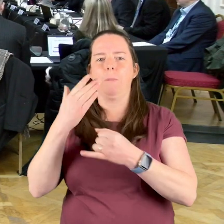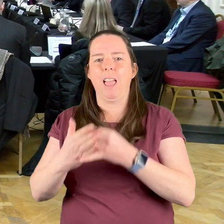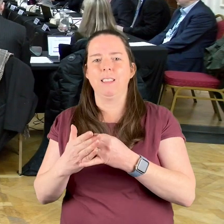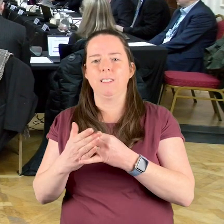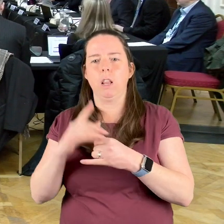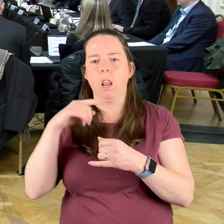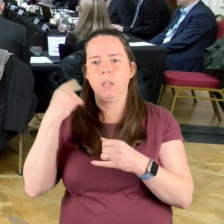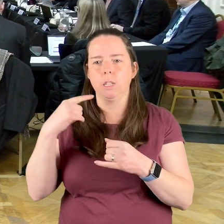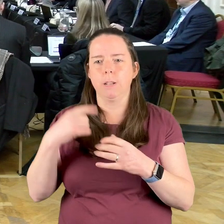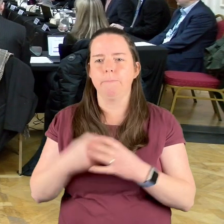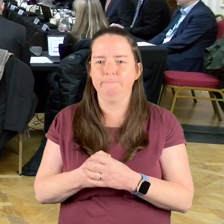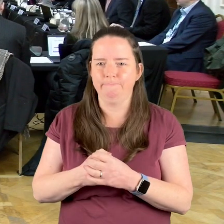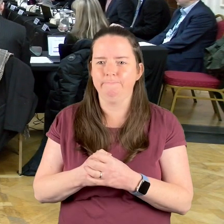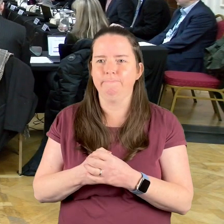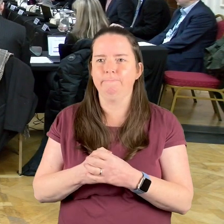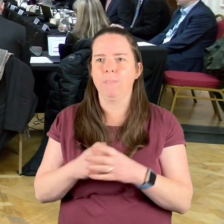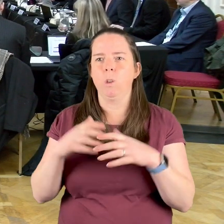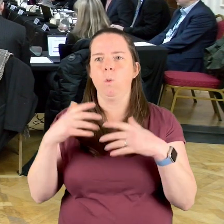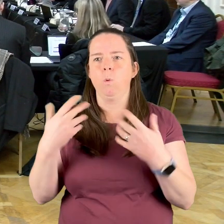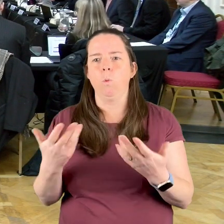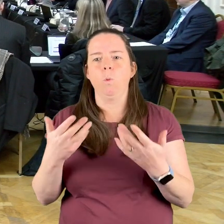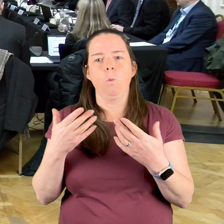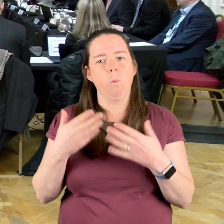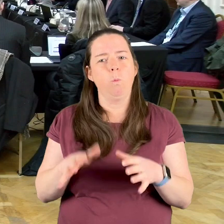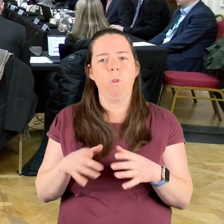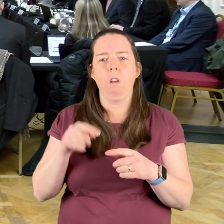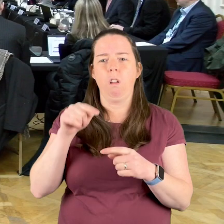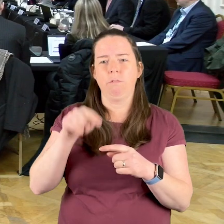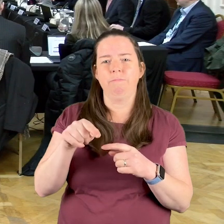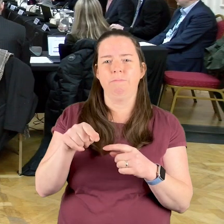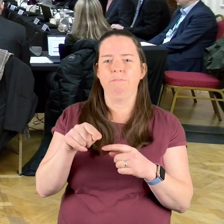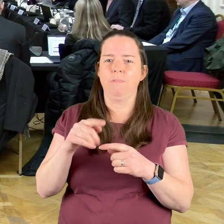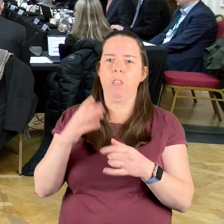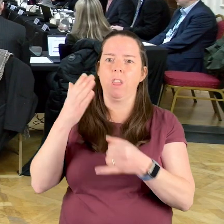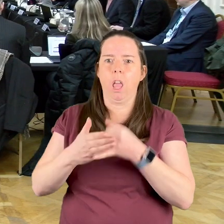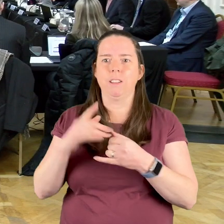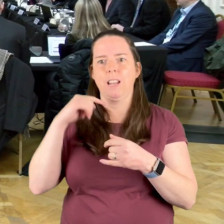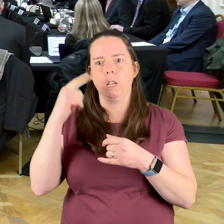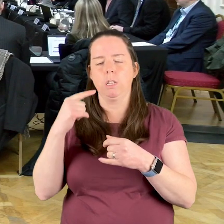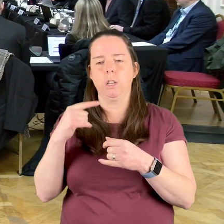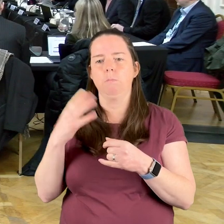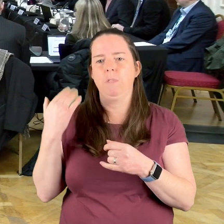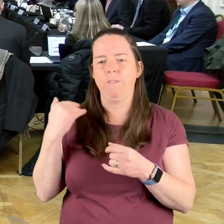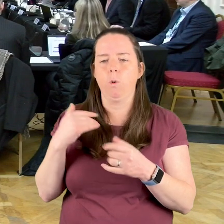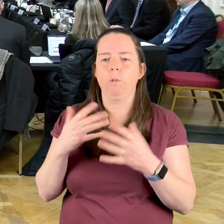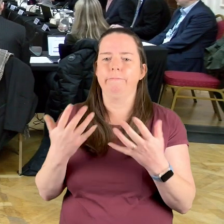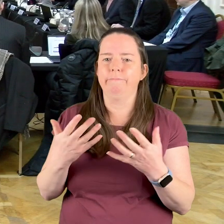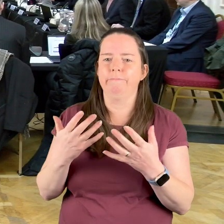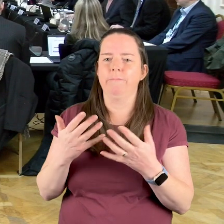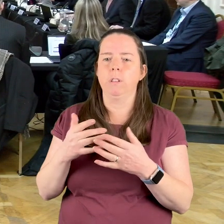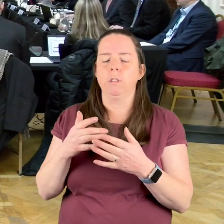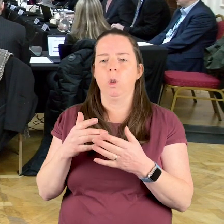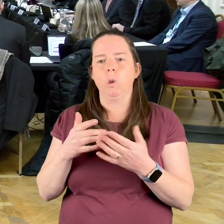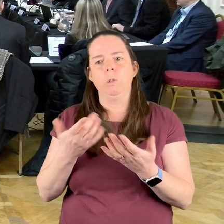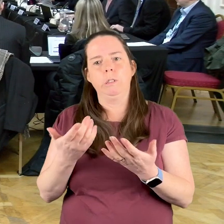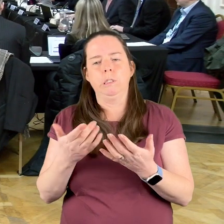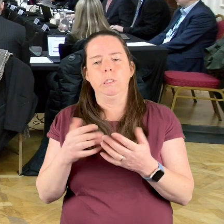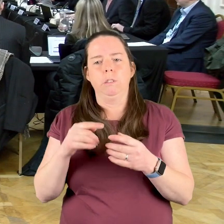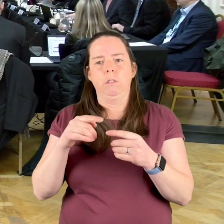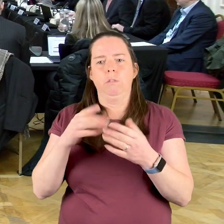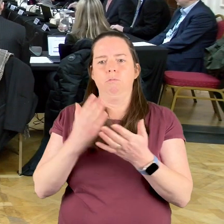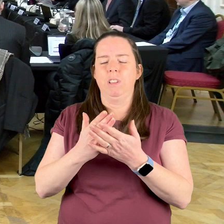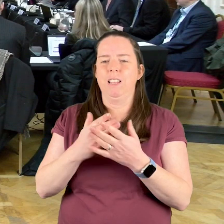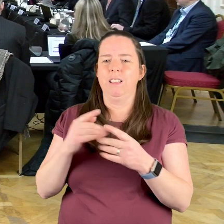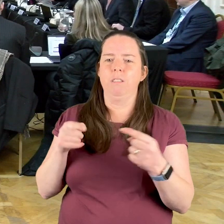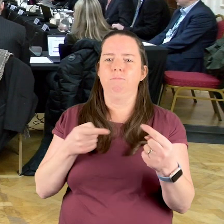from last in London. We weren't the last in London in this reporting period, and that's particularly resonance for